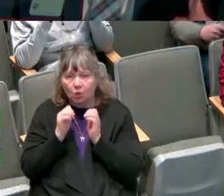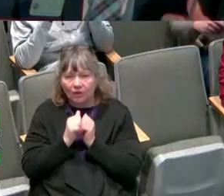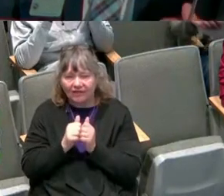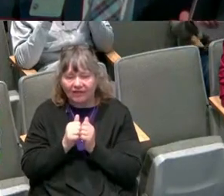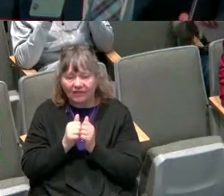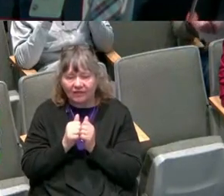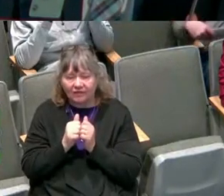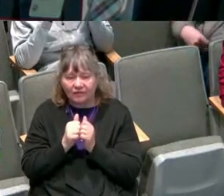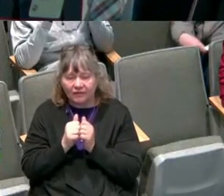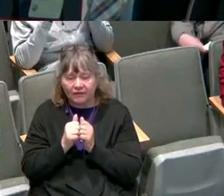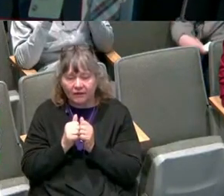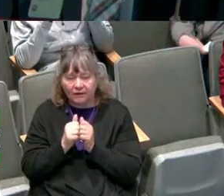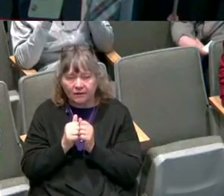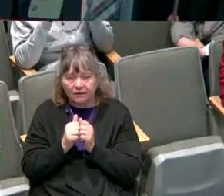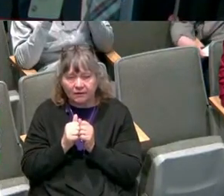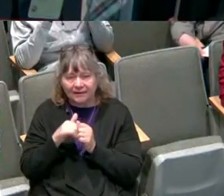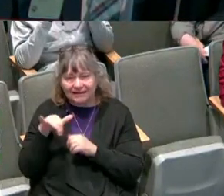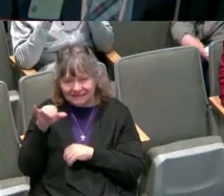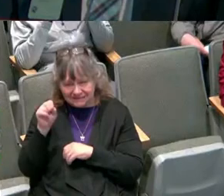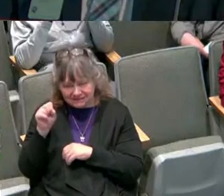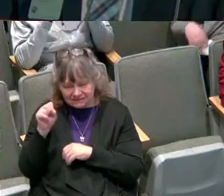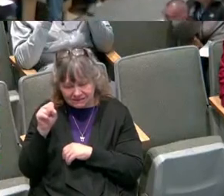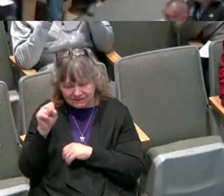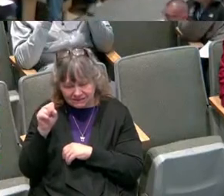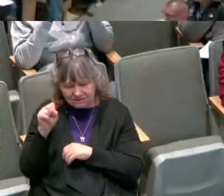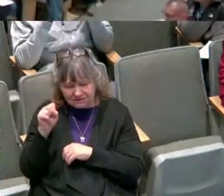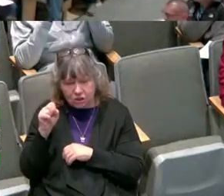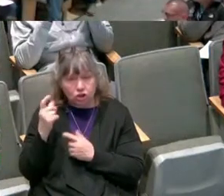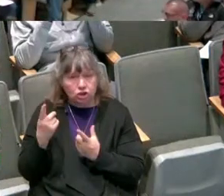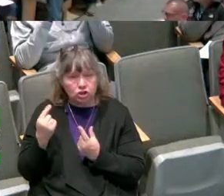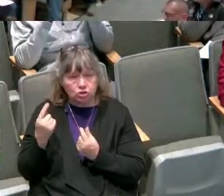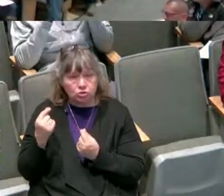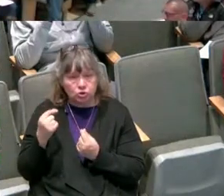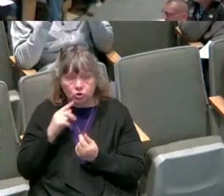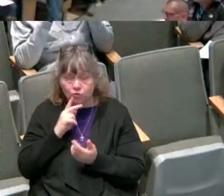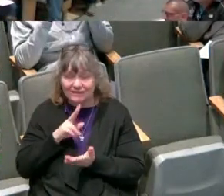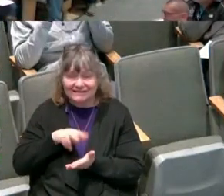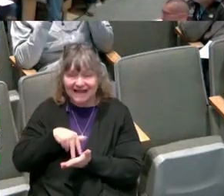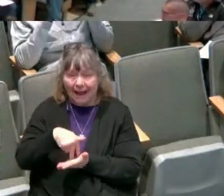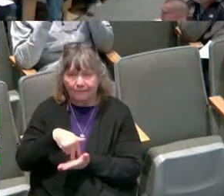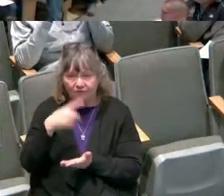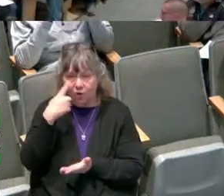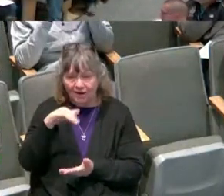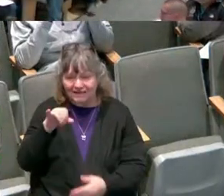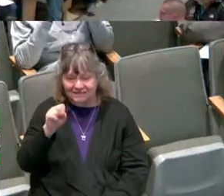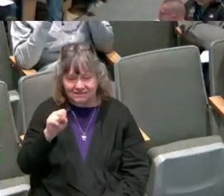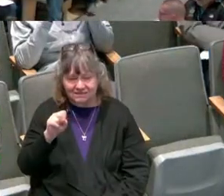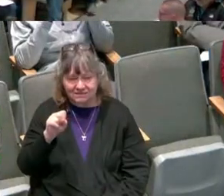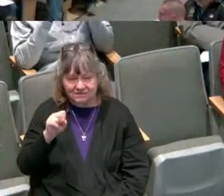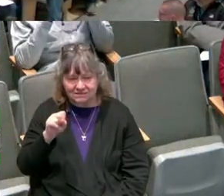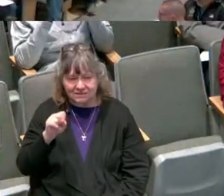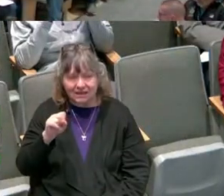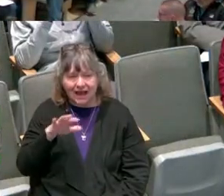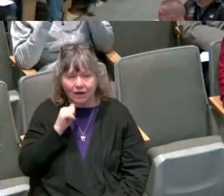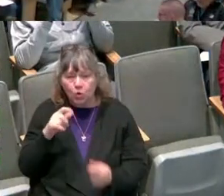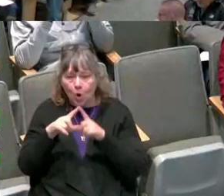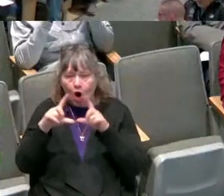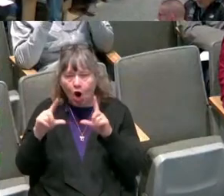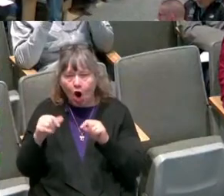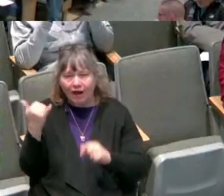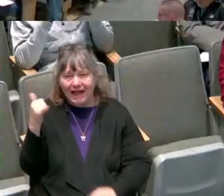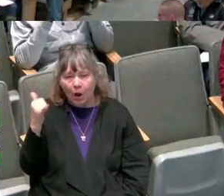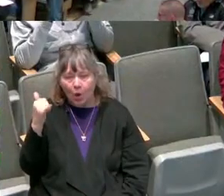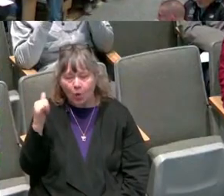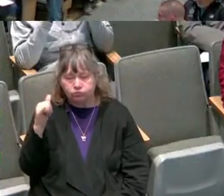the yeses what you'll do is you'll stand up please and hold your your card